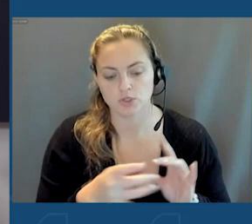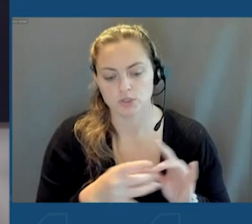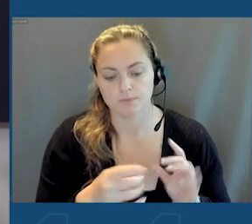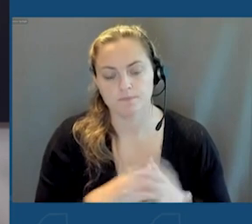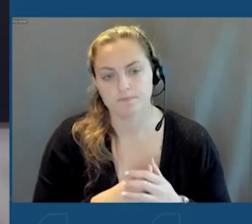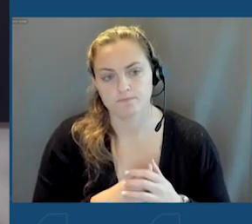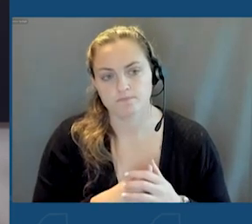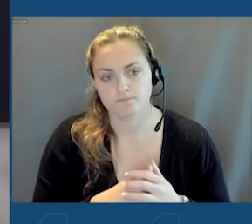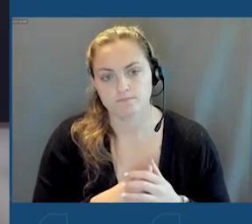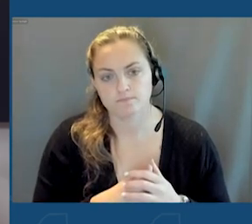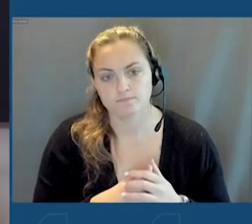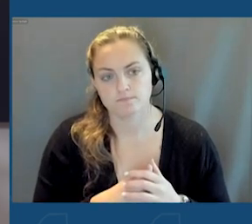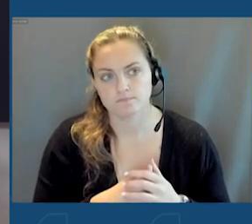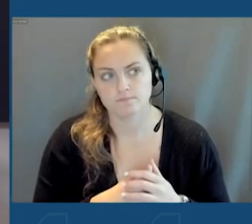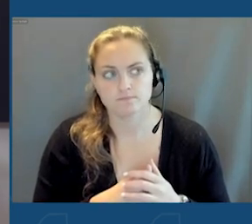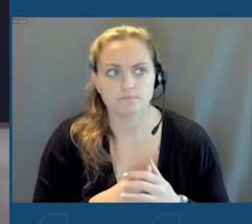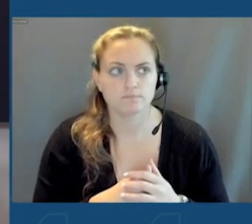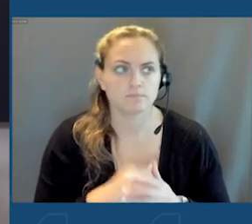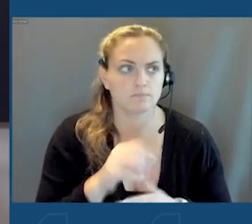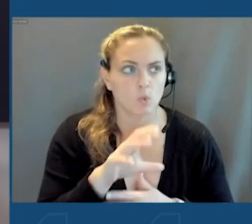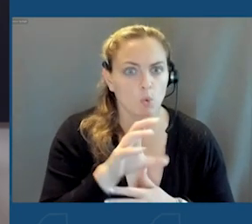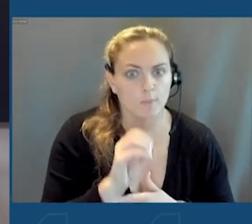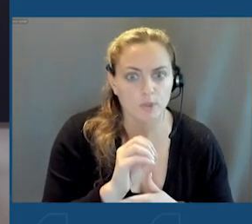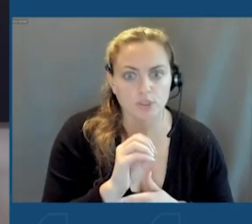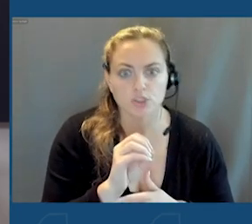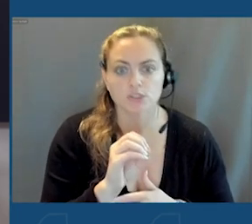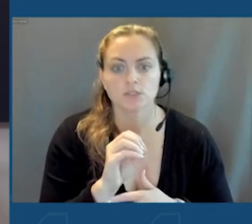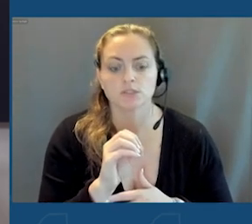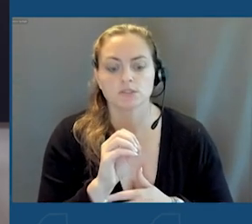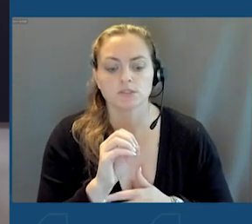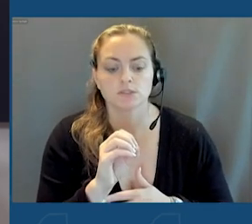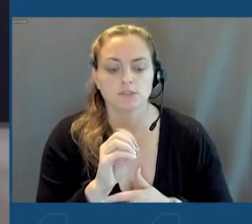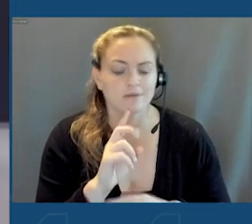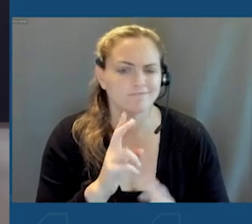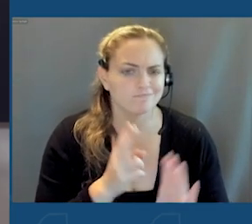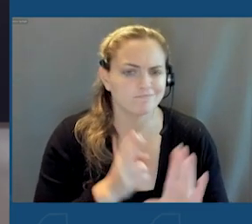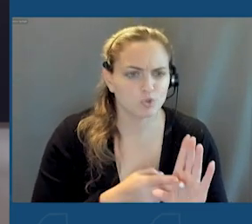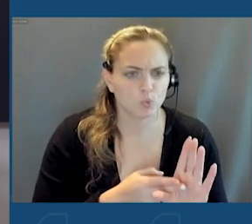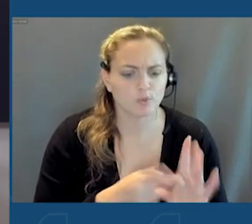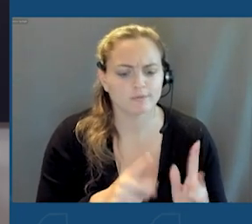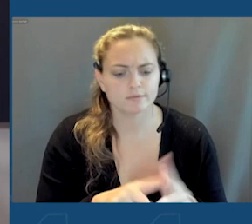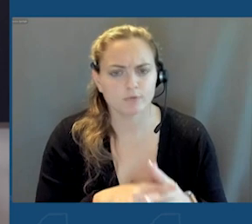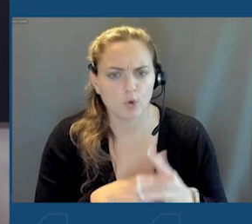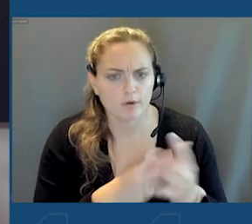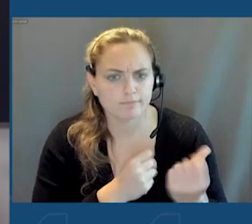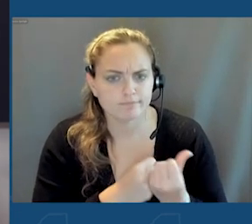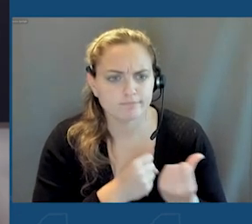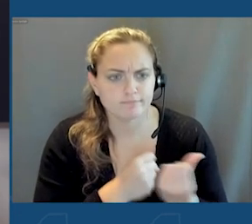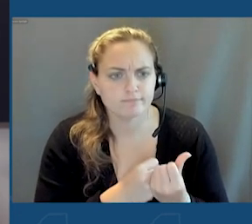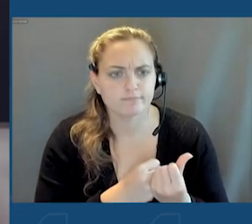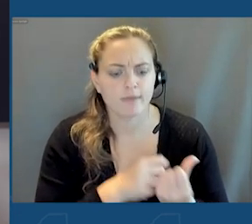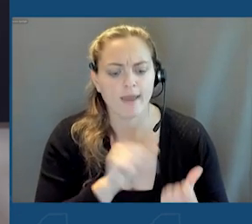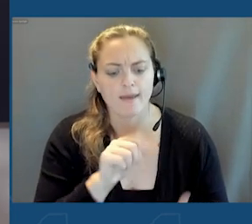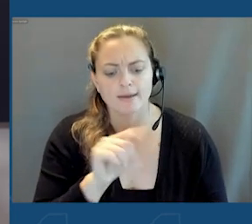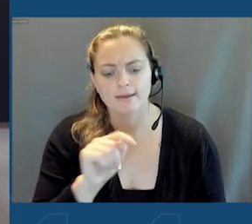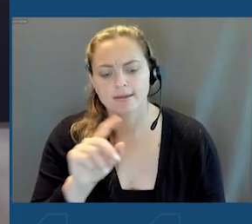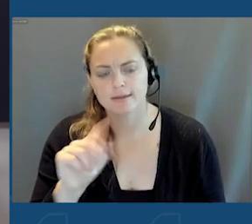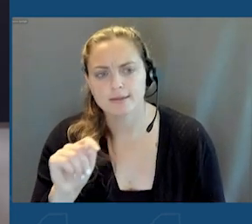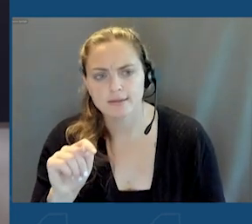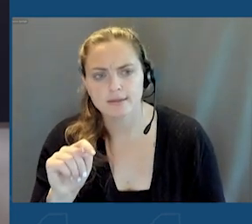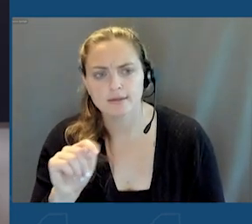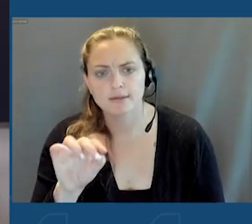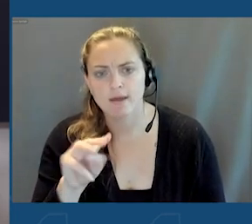all of the corporations that have come on to support us, AT&T,